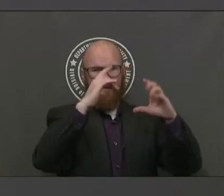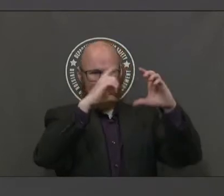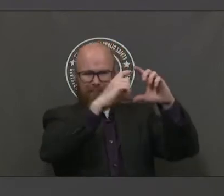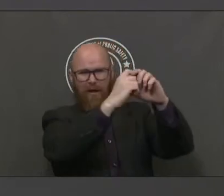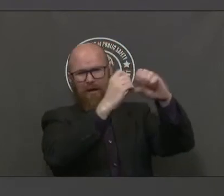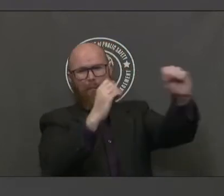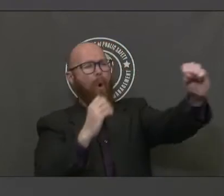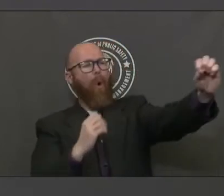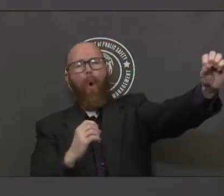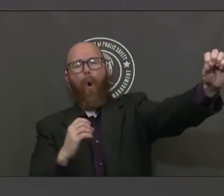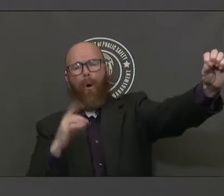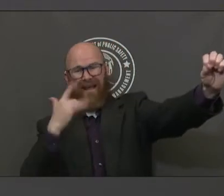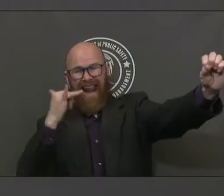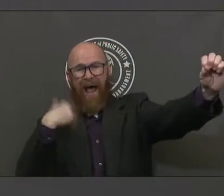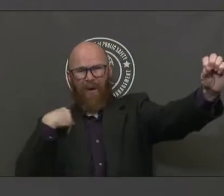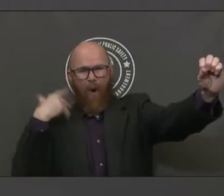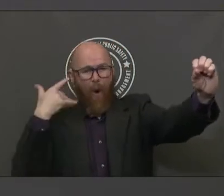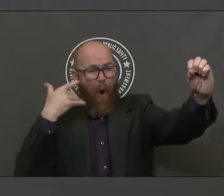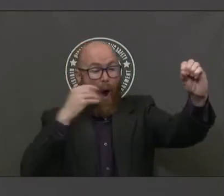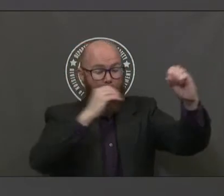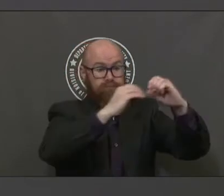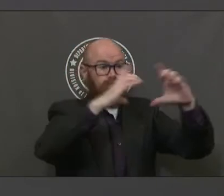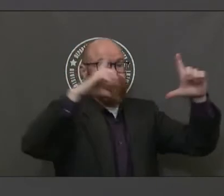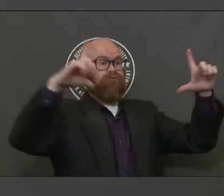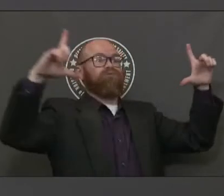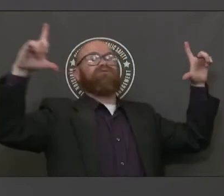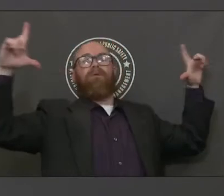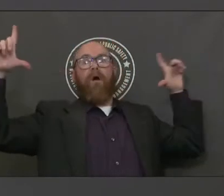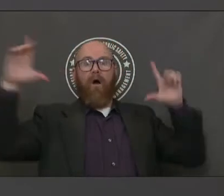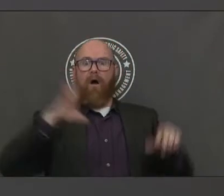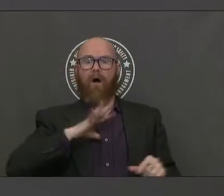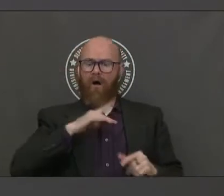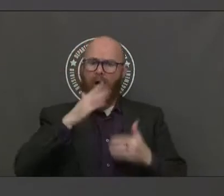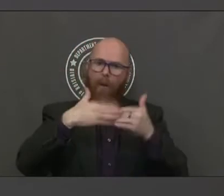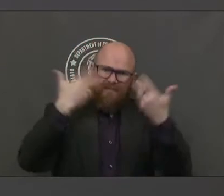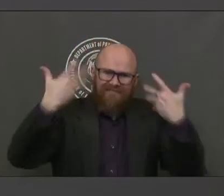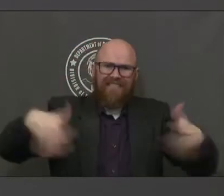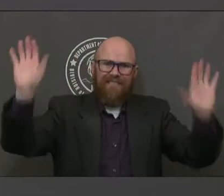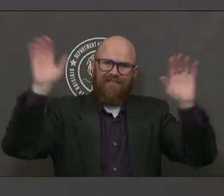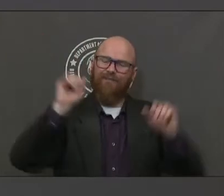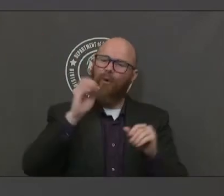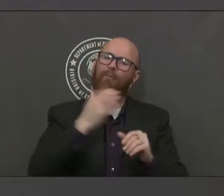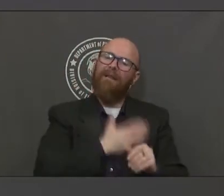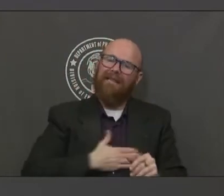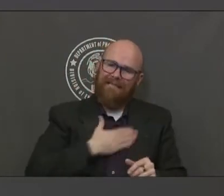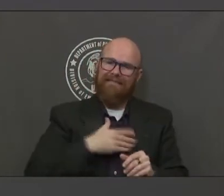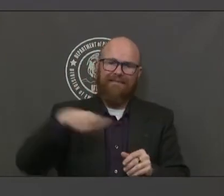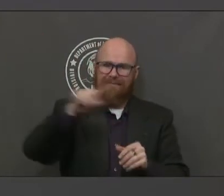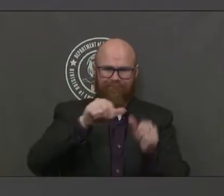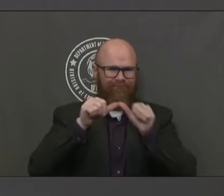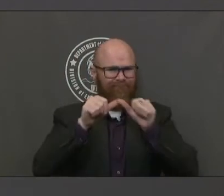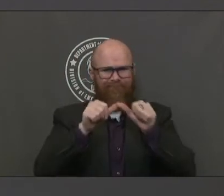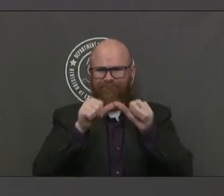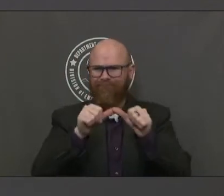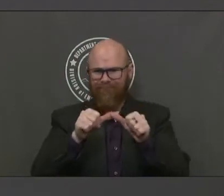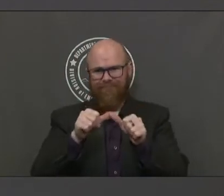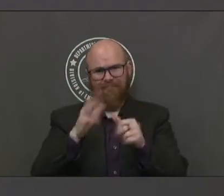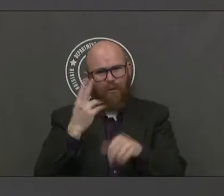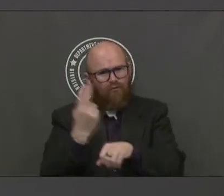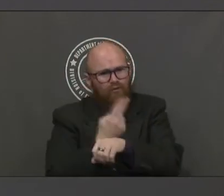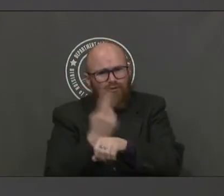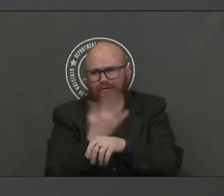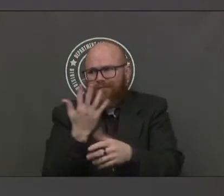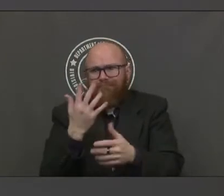you get your vaccine and you get that immunity, and there's a collective end in sight when we have enough vaccine for everybody to take advantage of